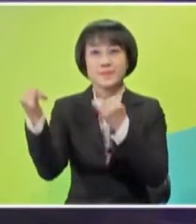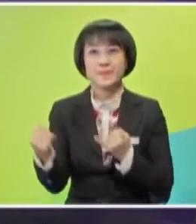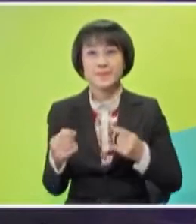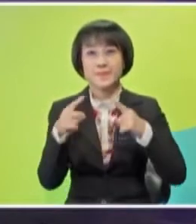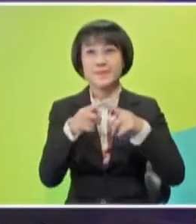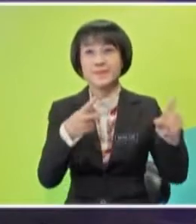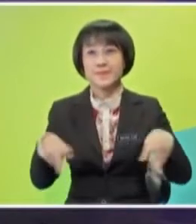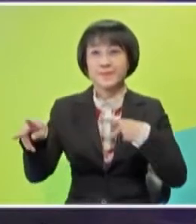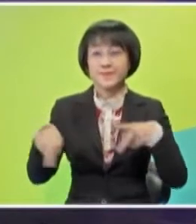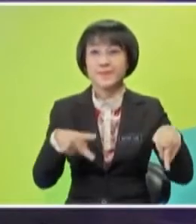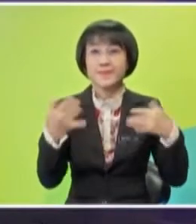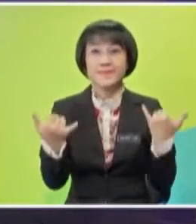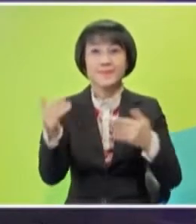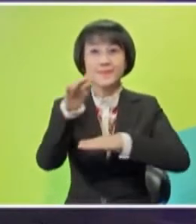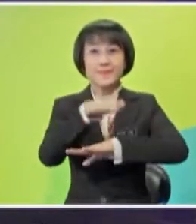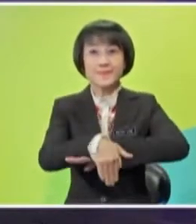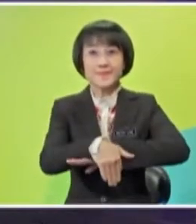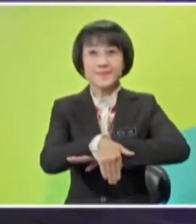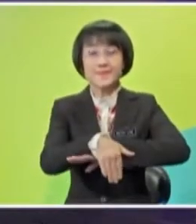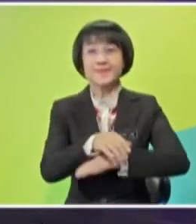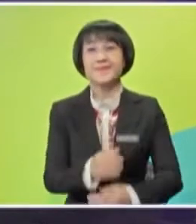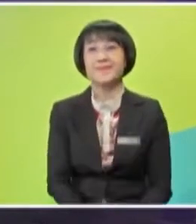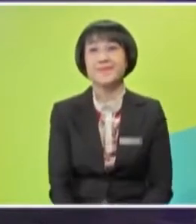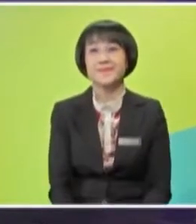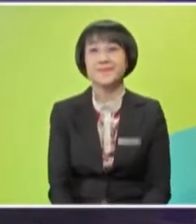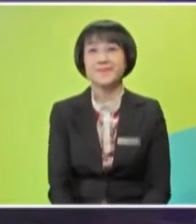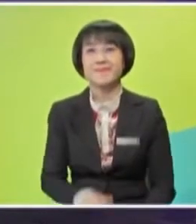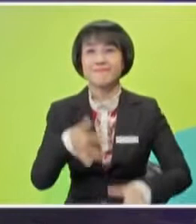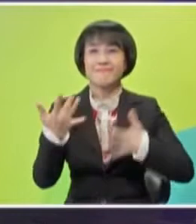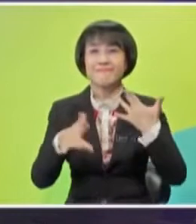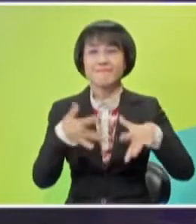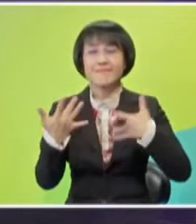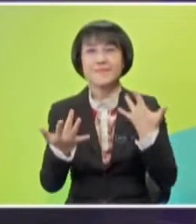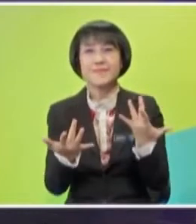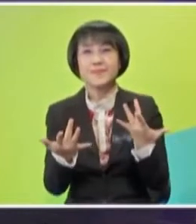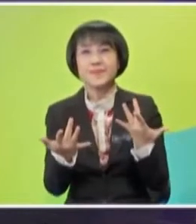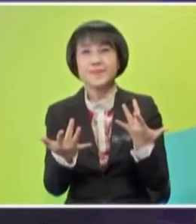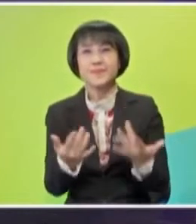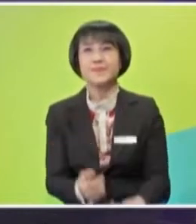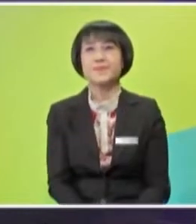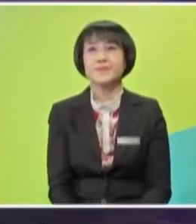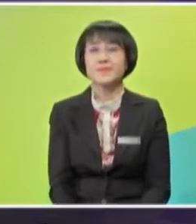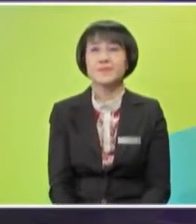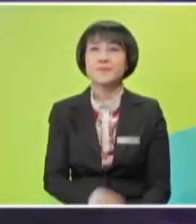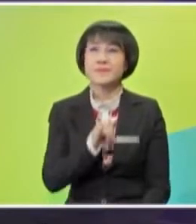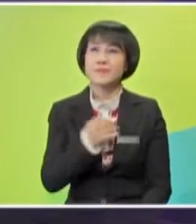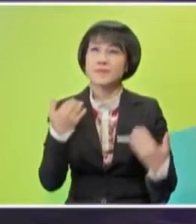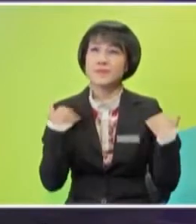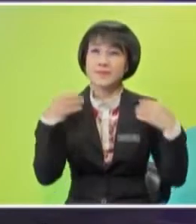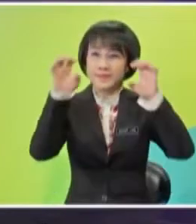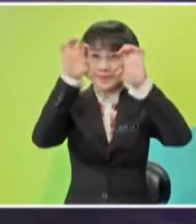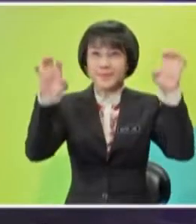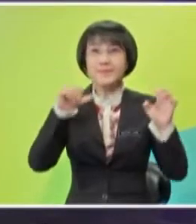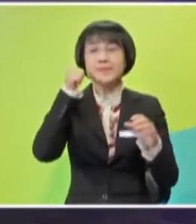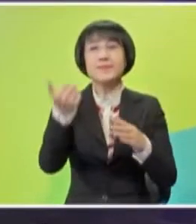a party tonight. Oh my goodness, that is so interesting. But oh no, I have an exam early in the